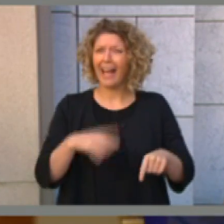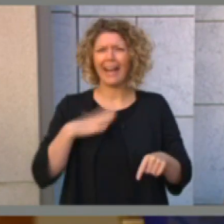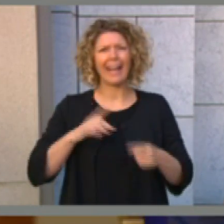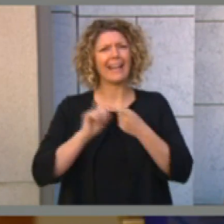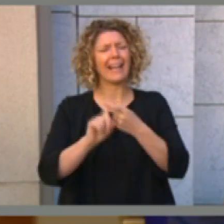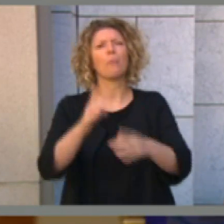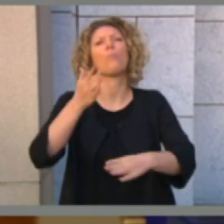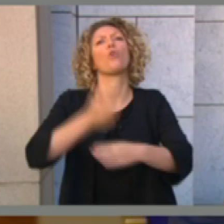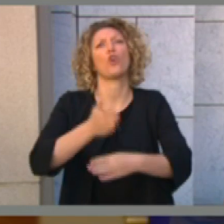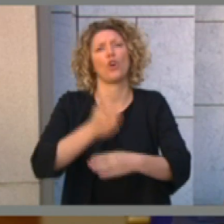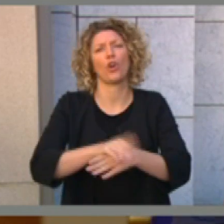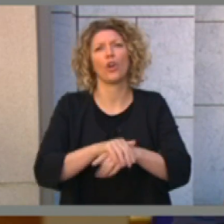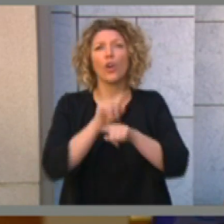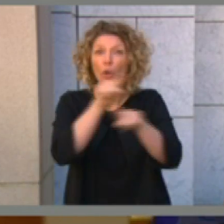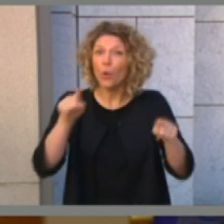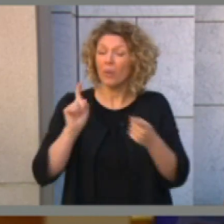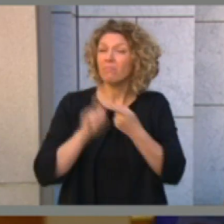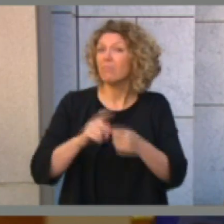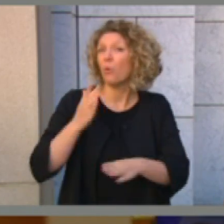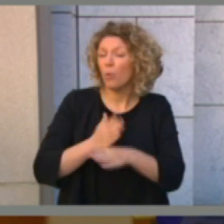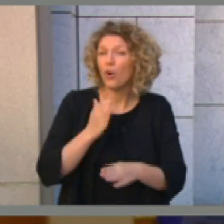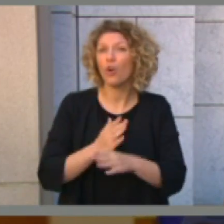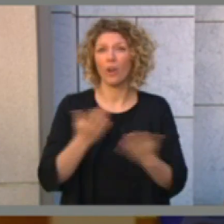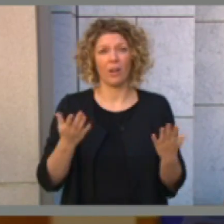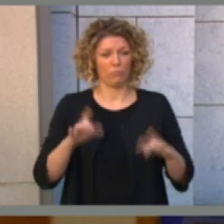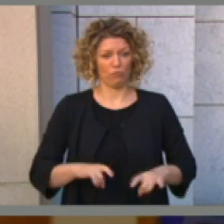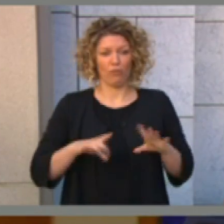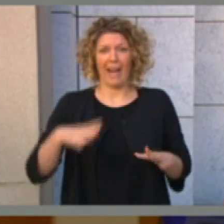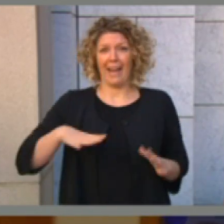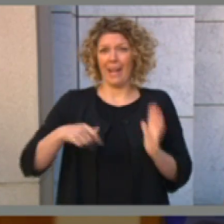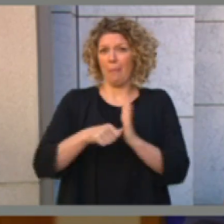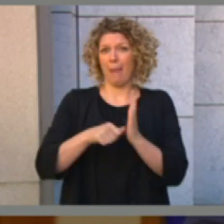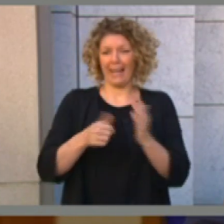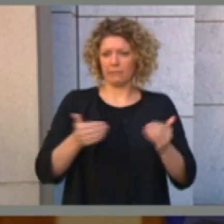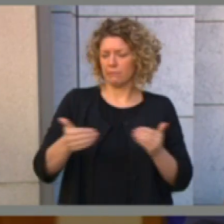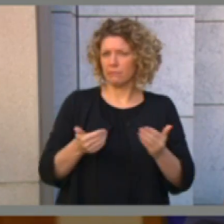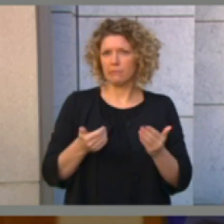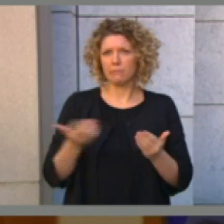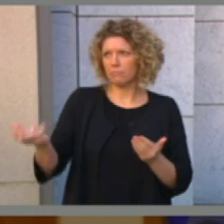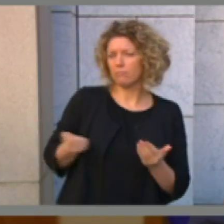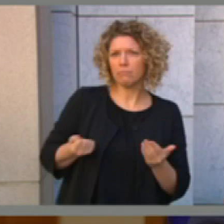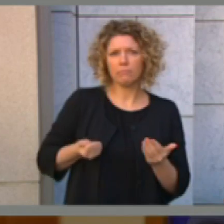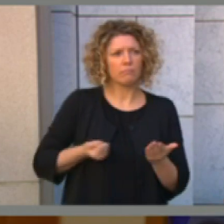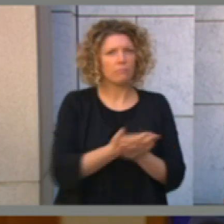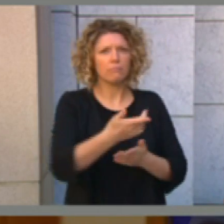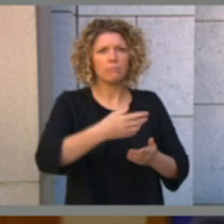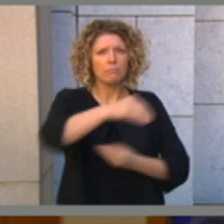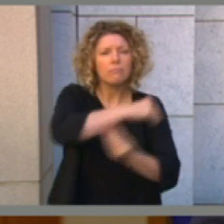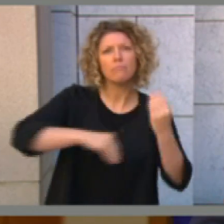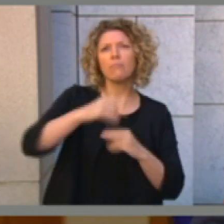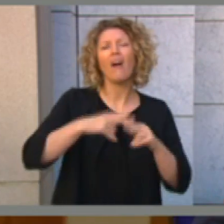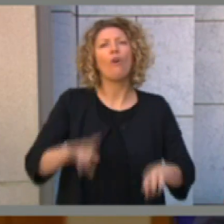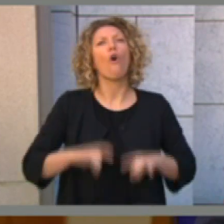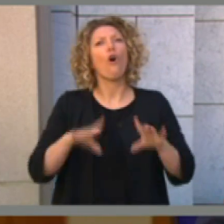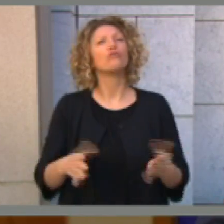Working on the essential services and the economy that Australians need to get through this. and this is a critical issue